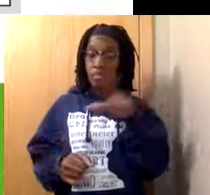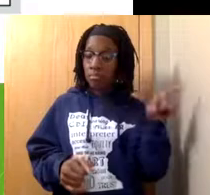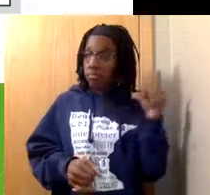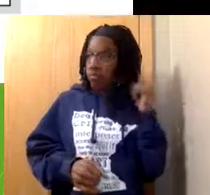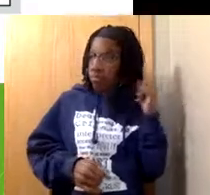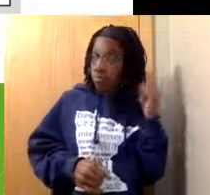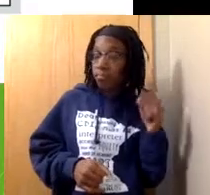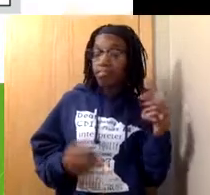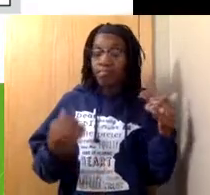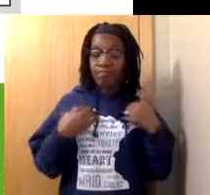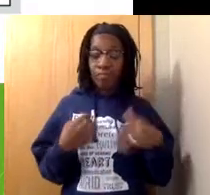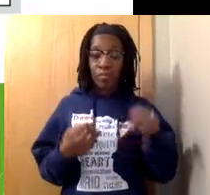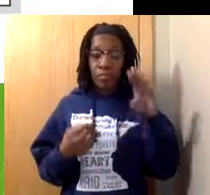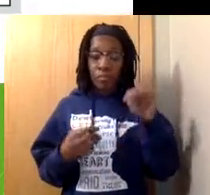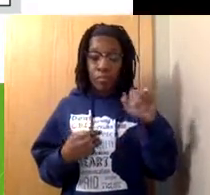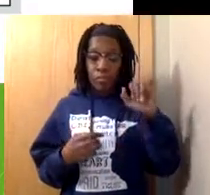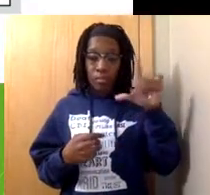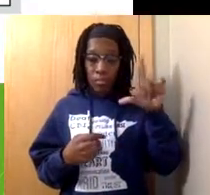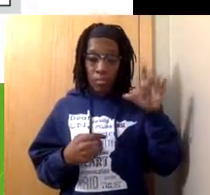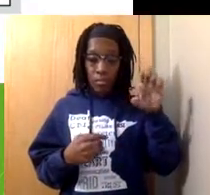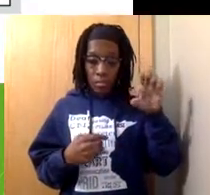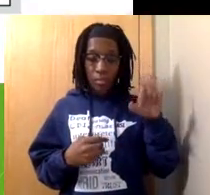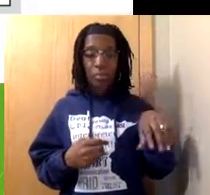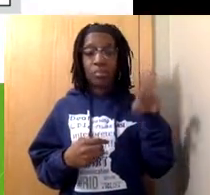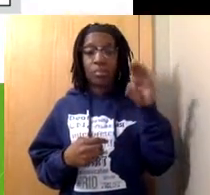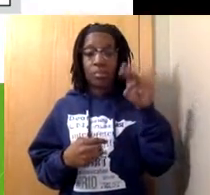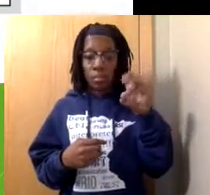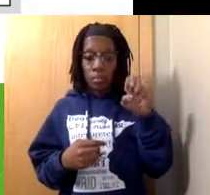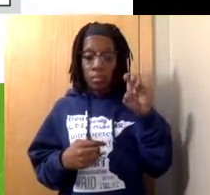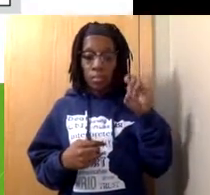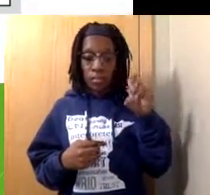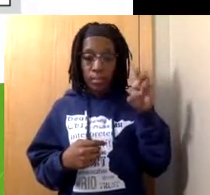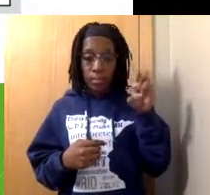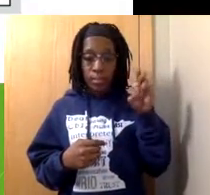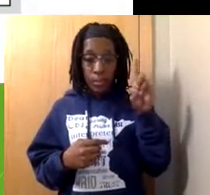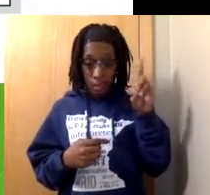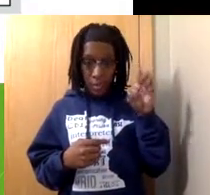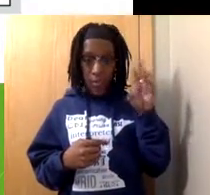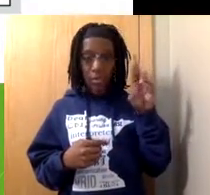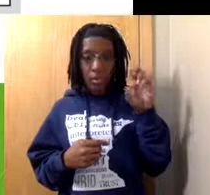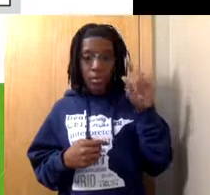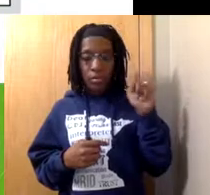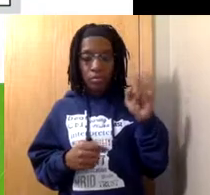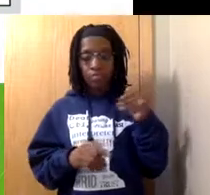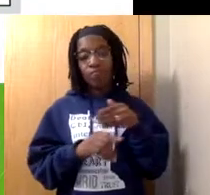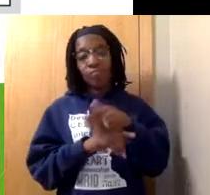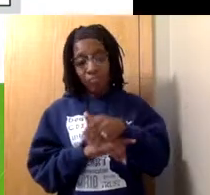to moderate hearing loss across the frequencies.